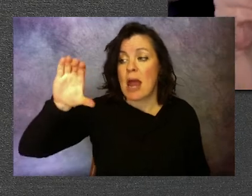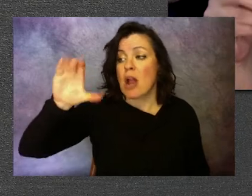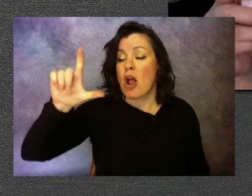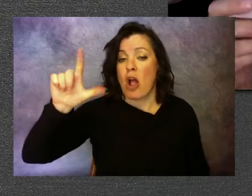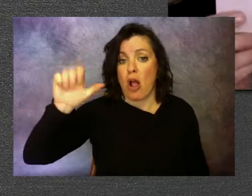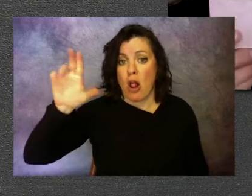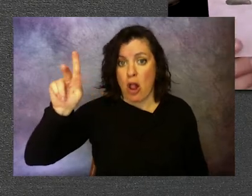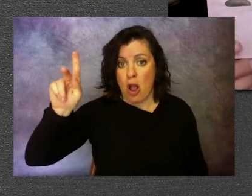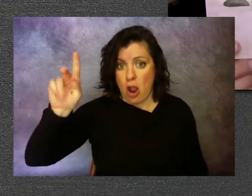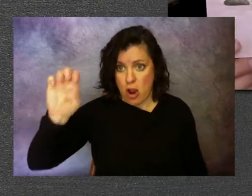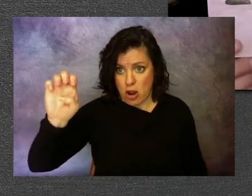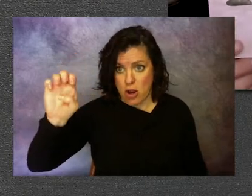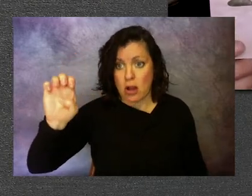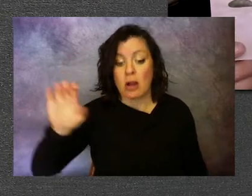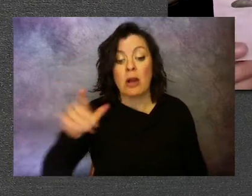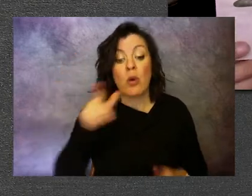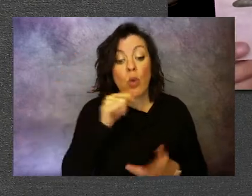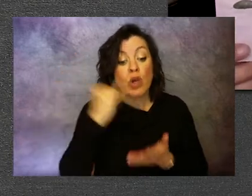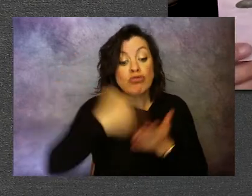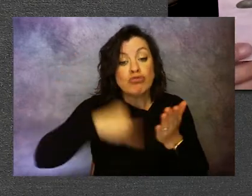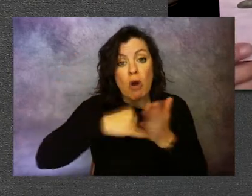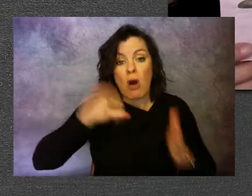Johansson.